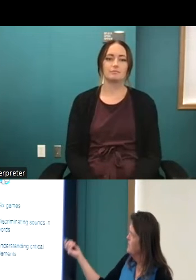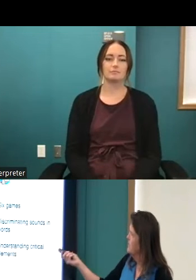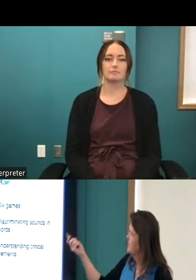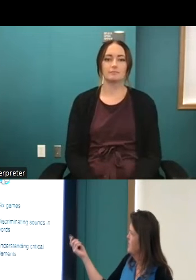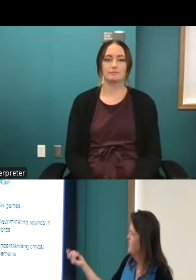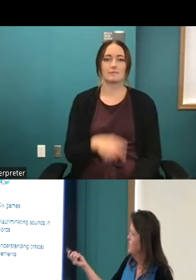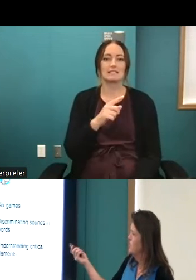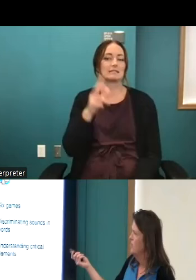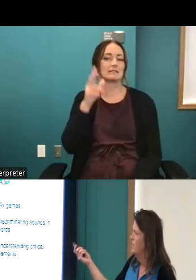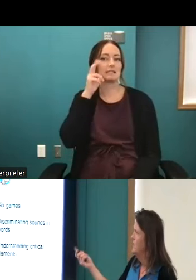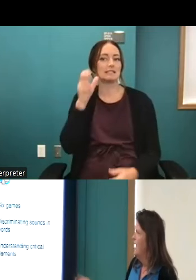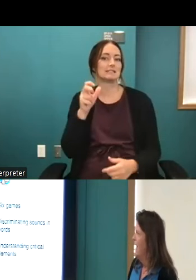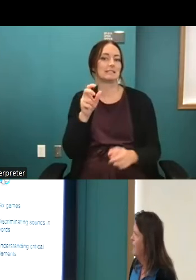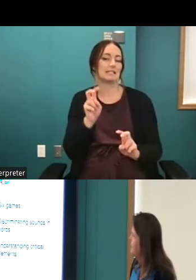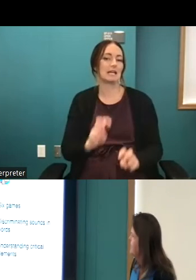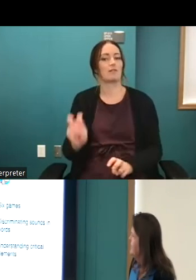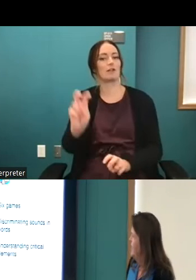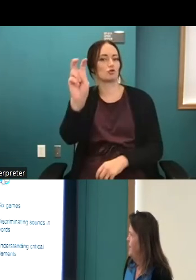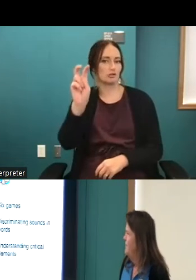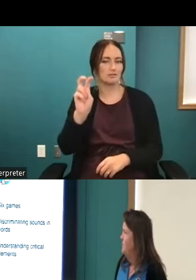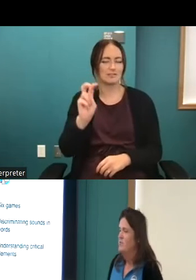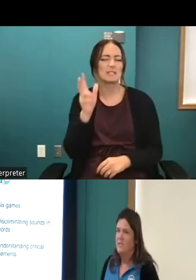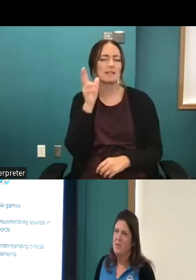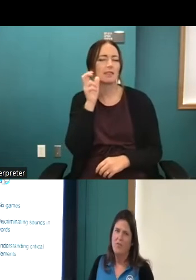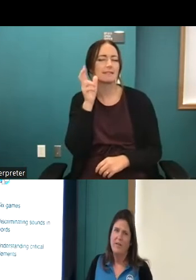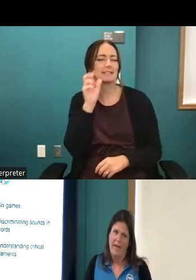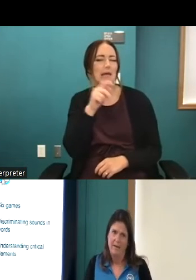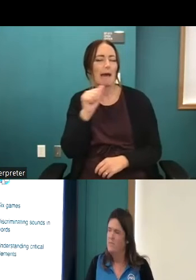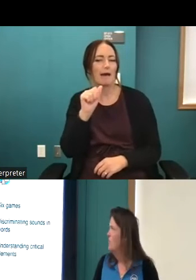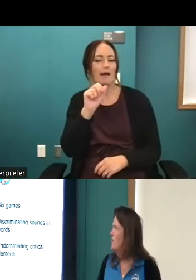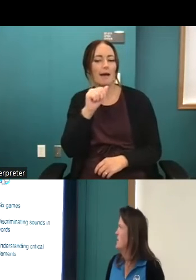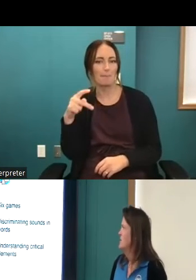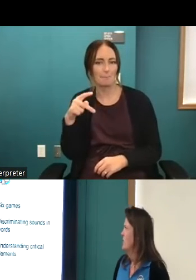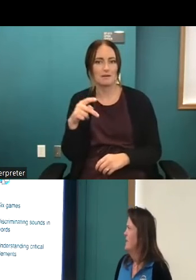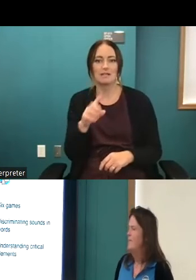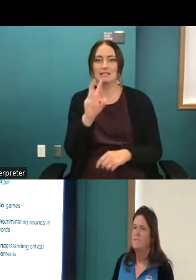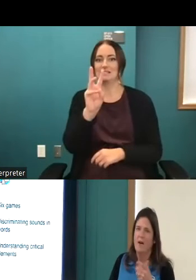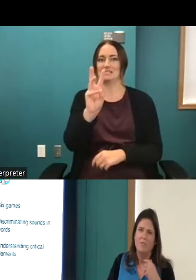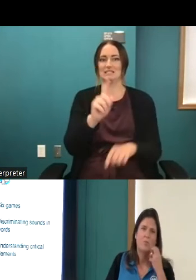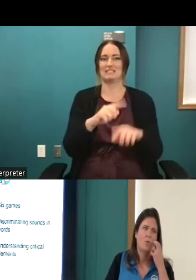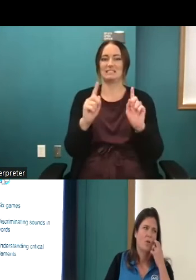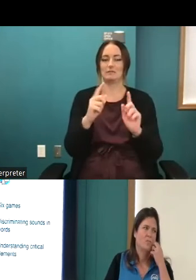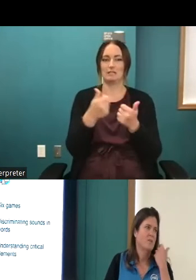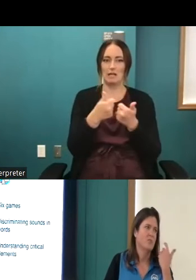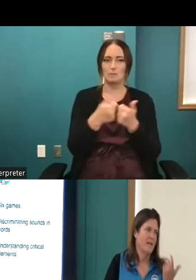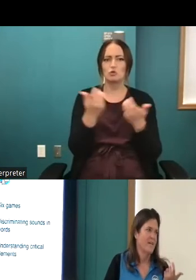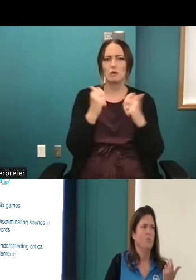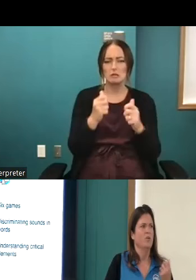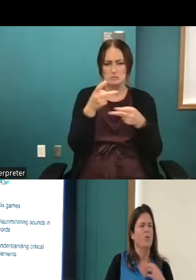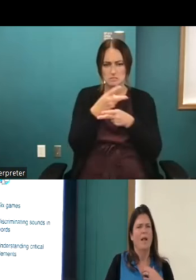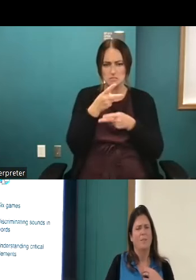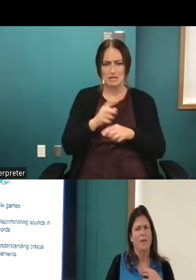This is Listening Adventure, so it's an app. There's 6 different games and it works on discriminating sounds and words,